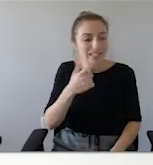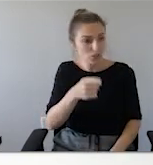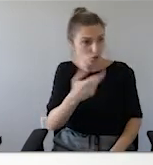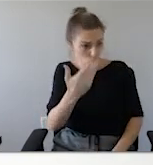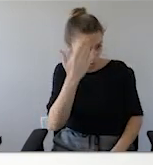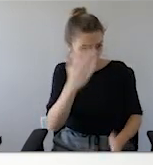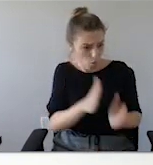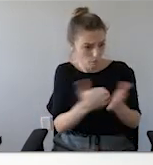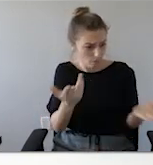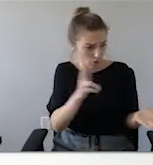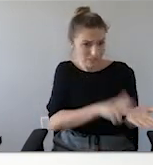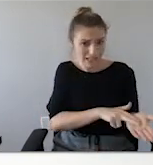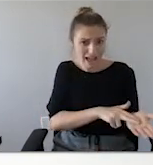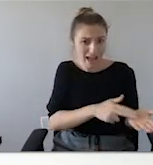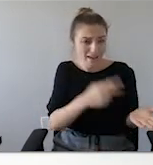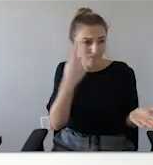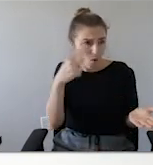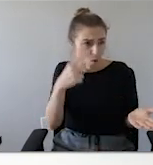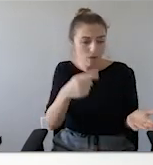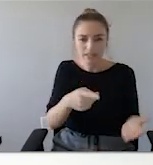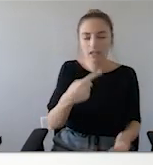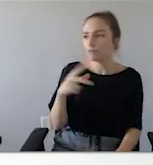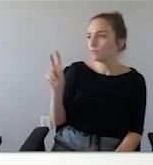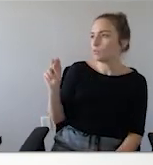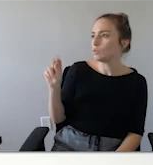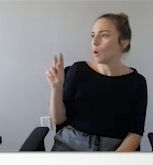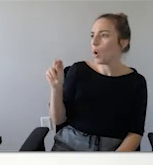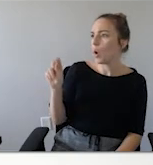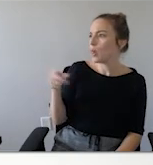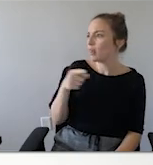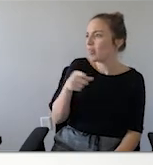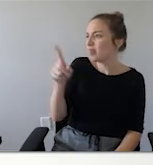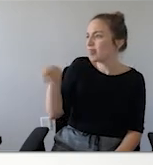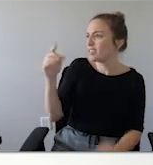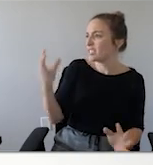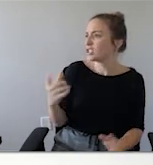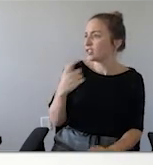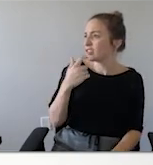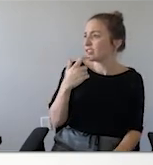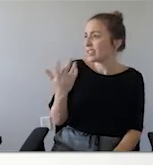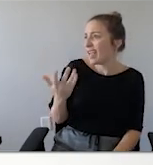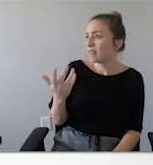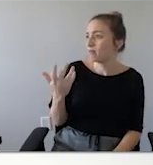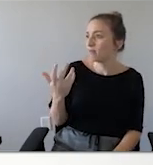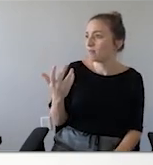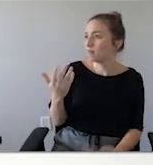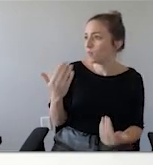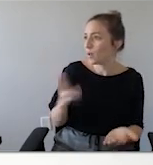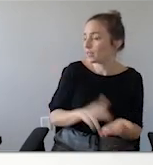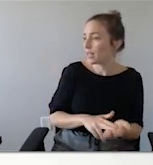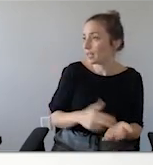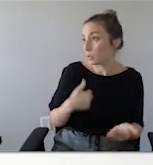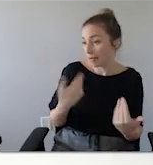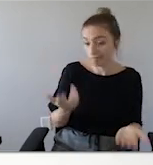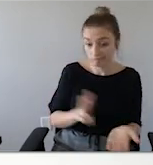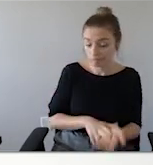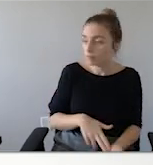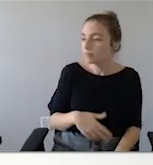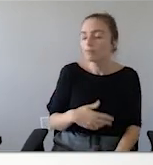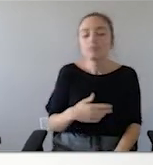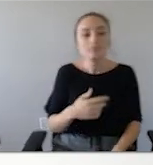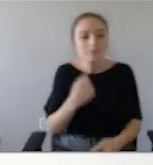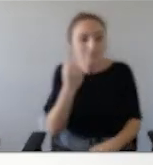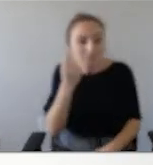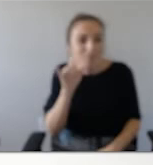Then in that book, it describes what your rights are and what you can do if that meeting